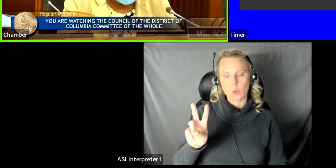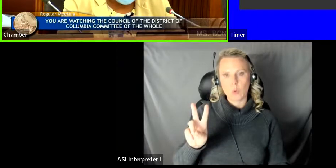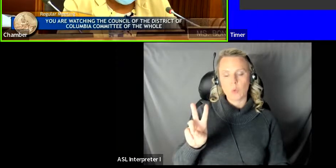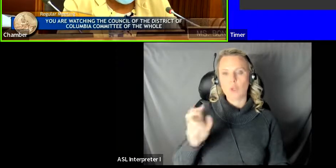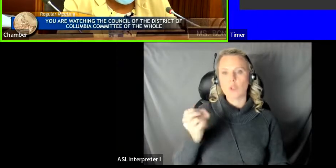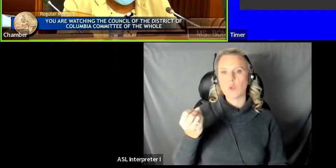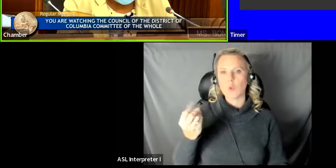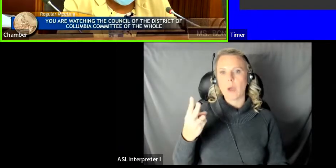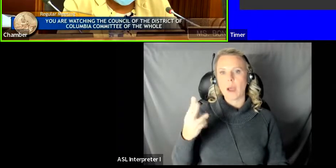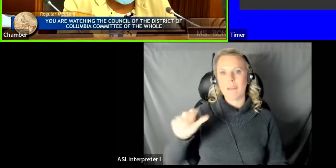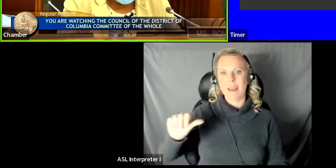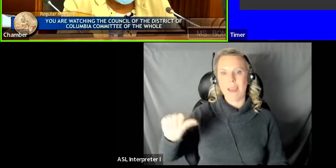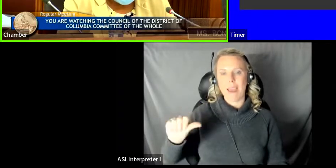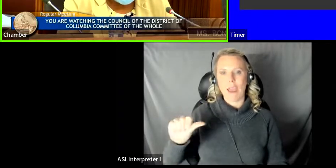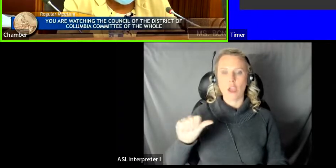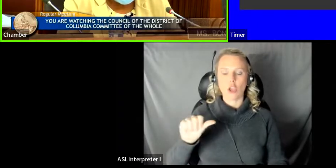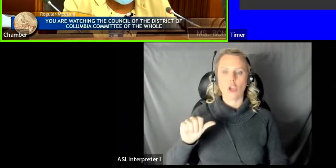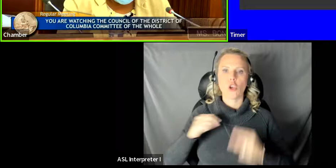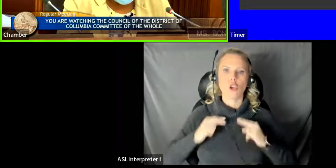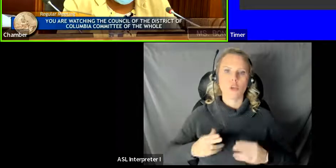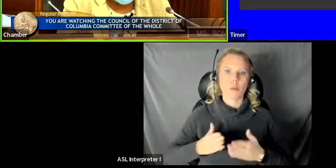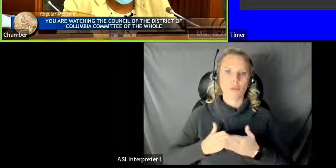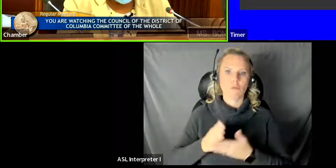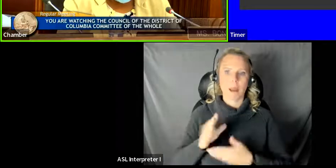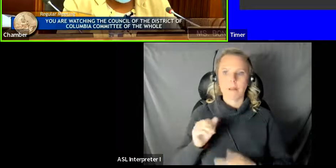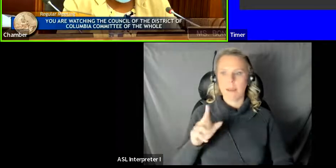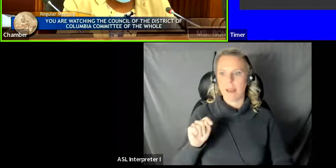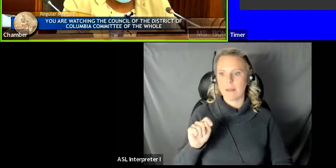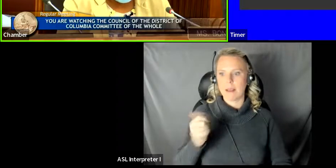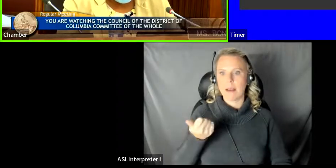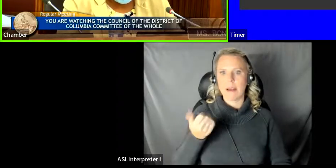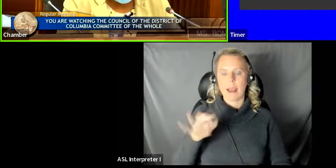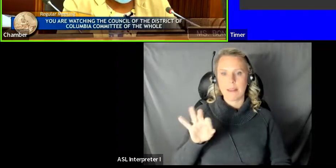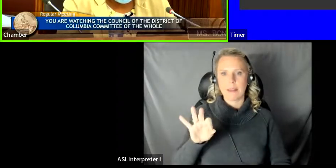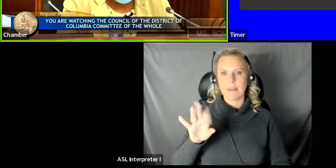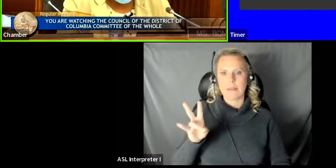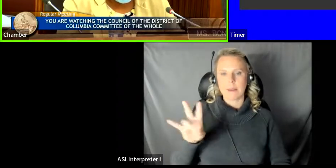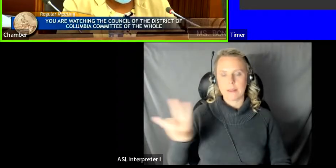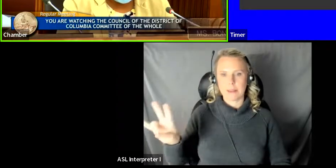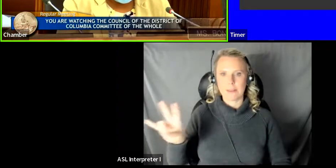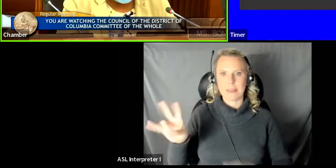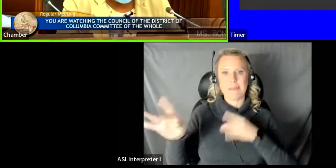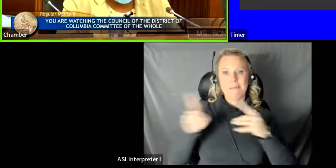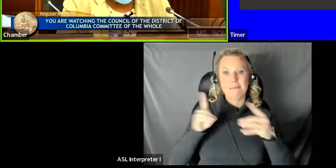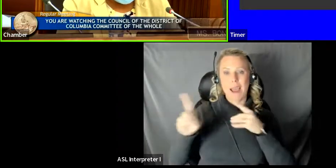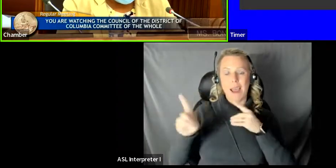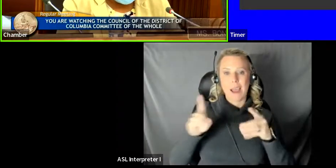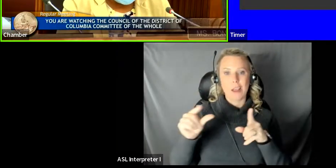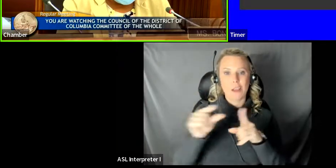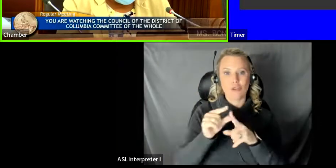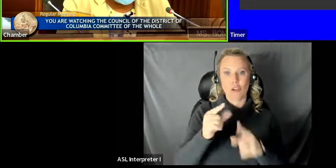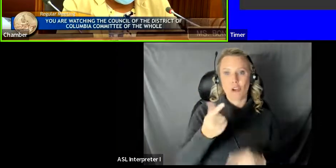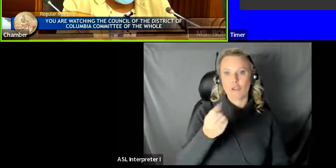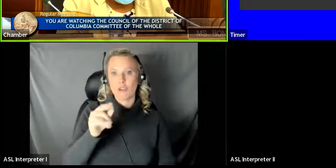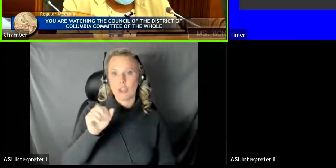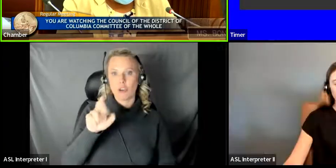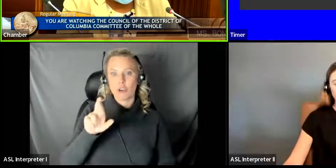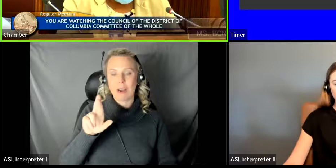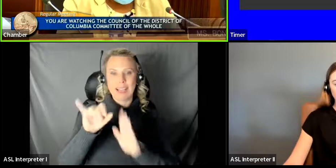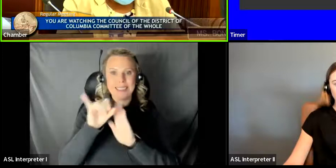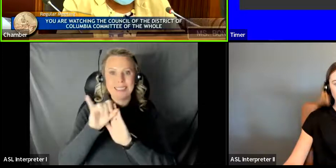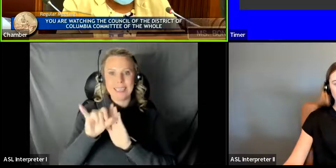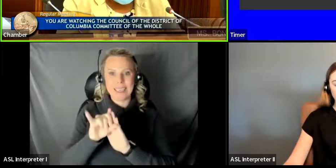12A of the Human Rights Act of 1977 to define the term gender identity